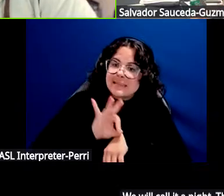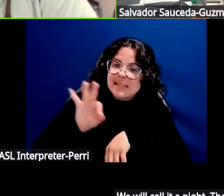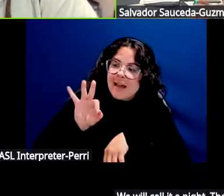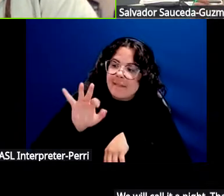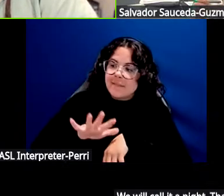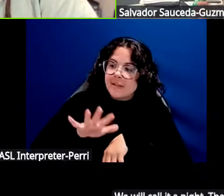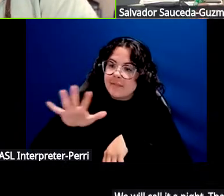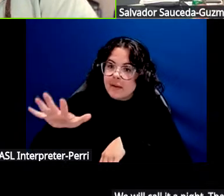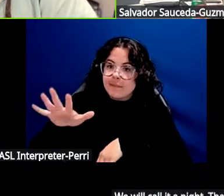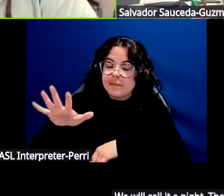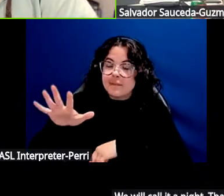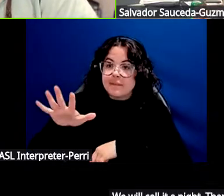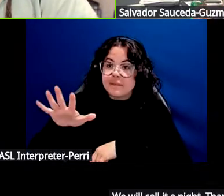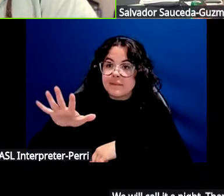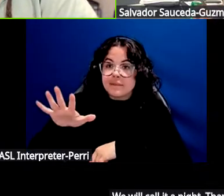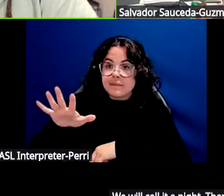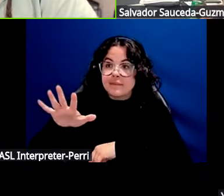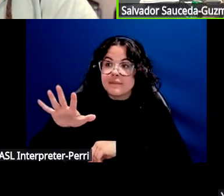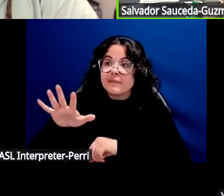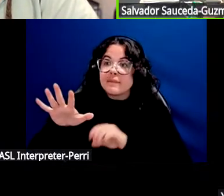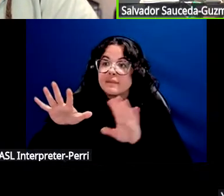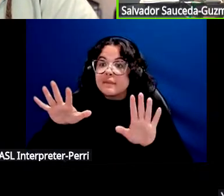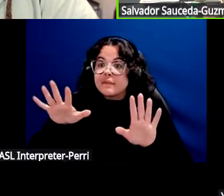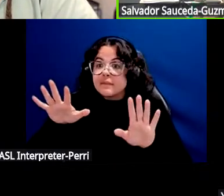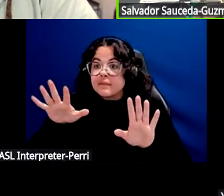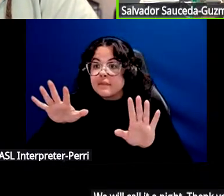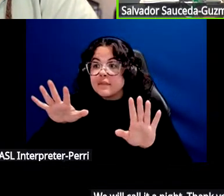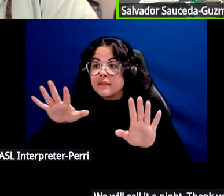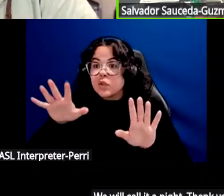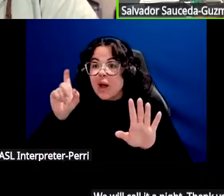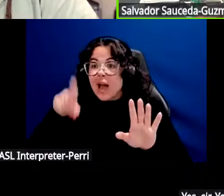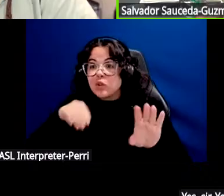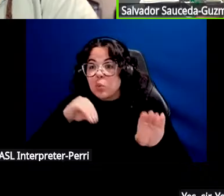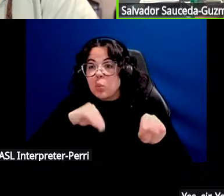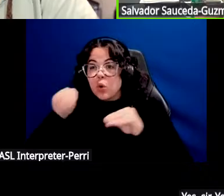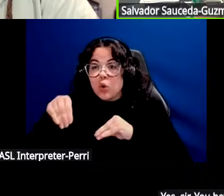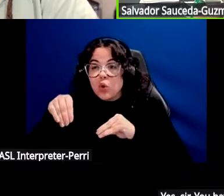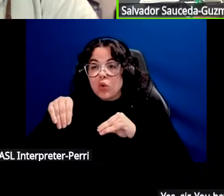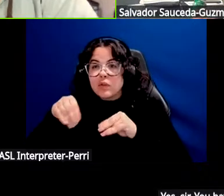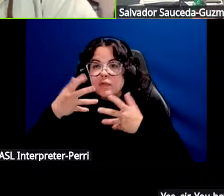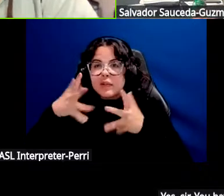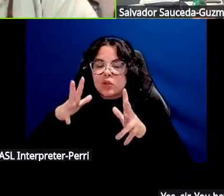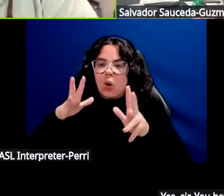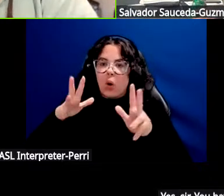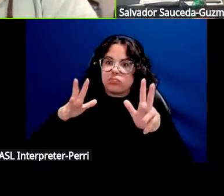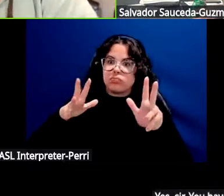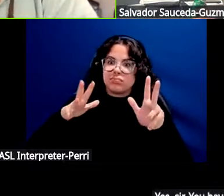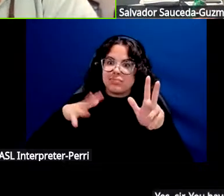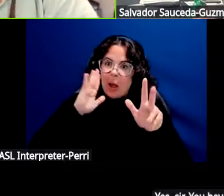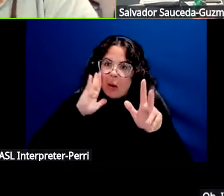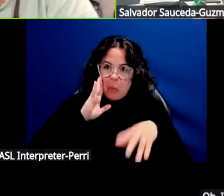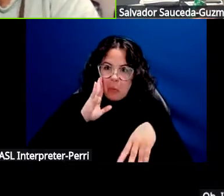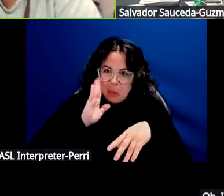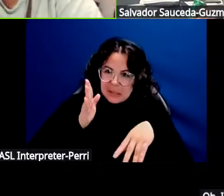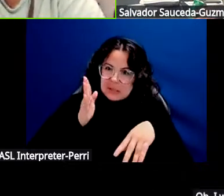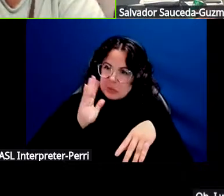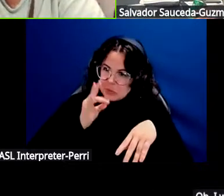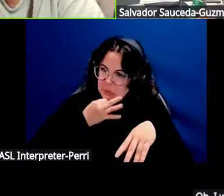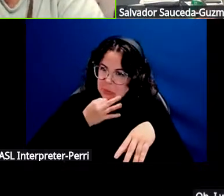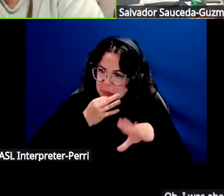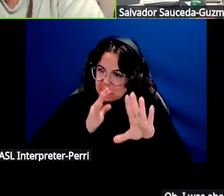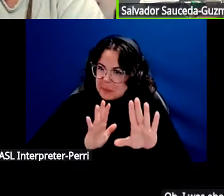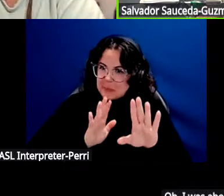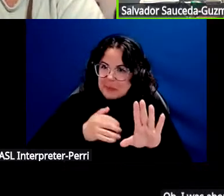9:55 and yes. You have to make a motion to. Oh, I was about to. It was coming.